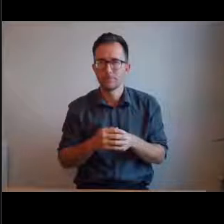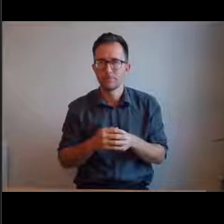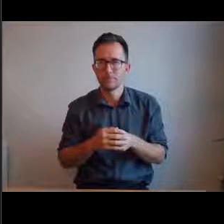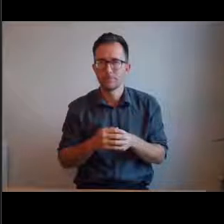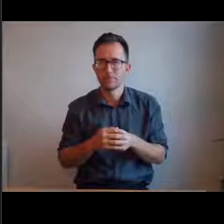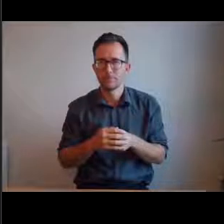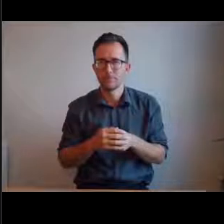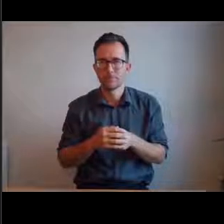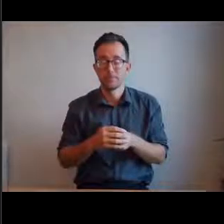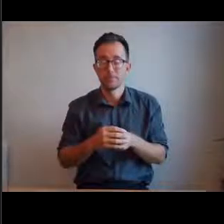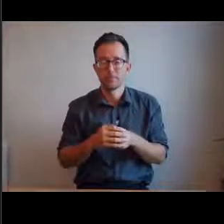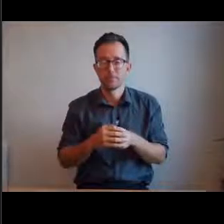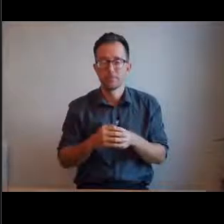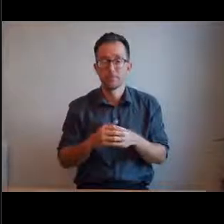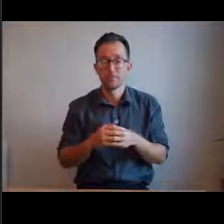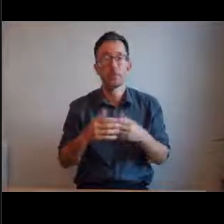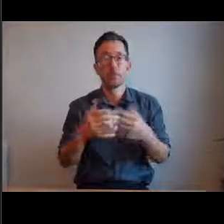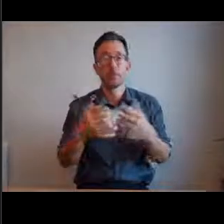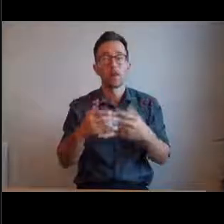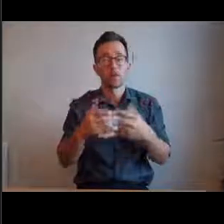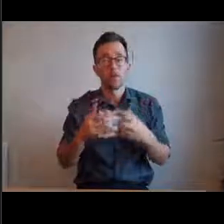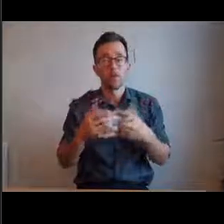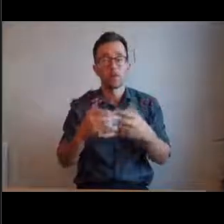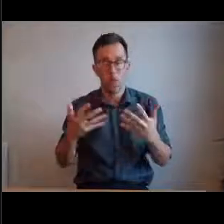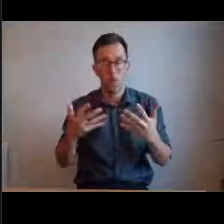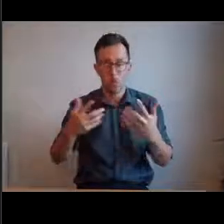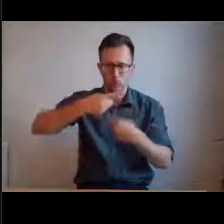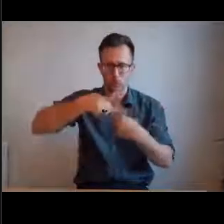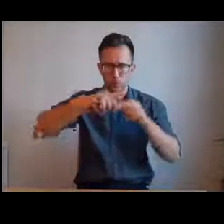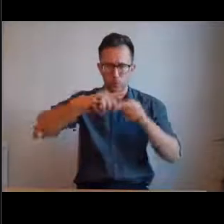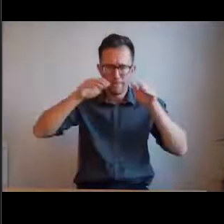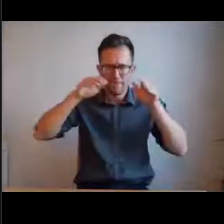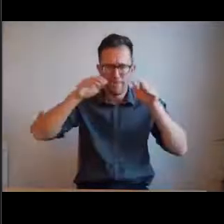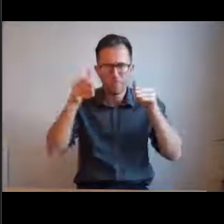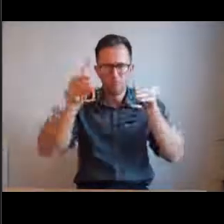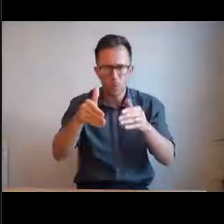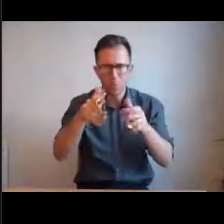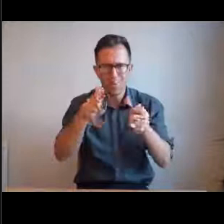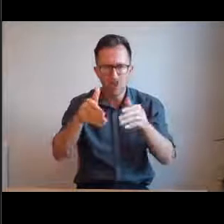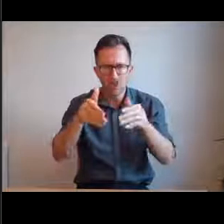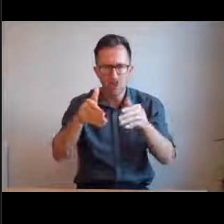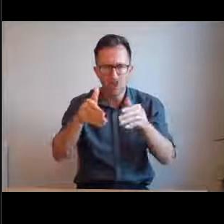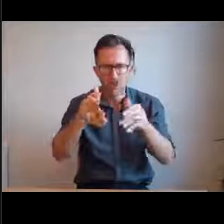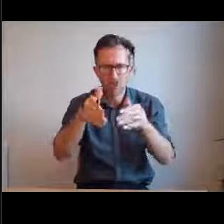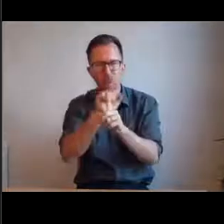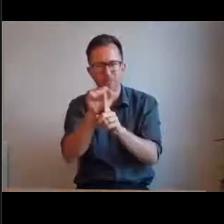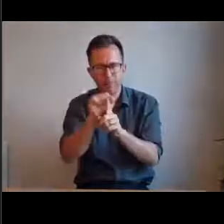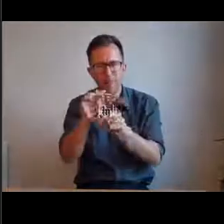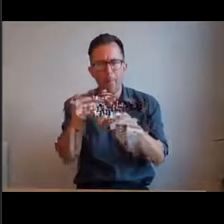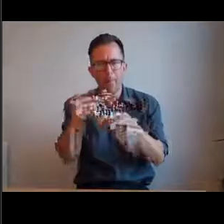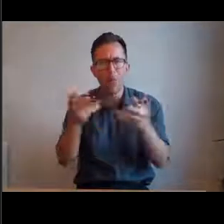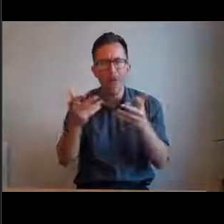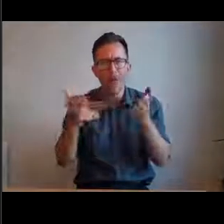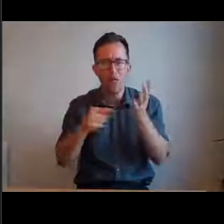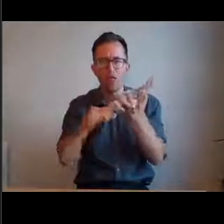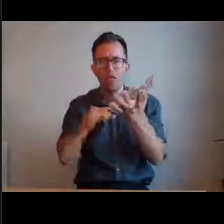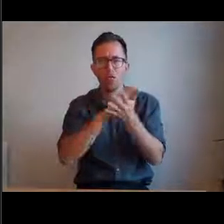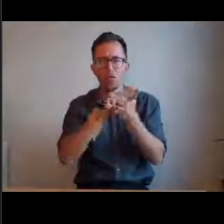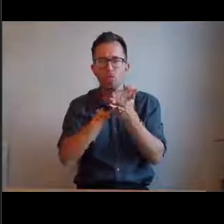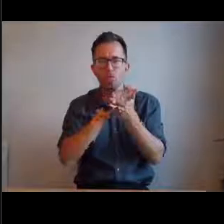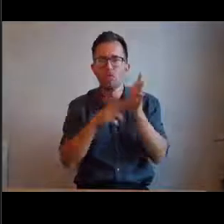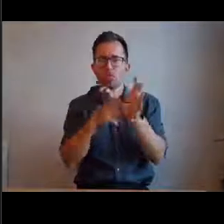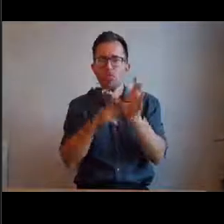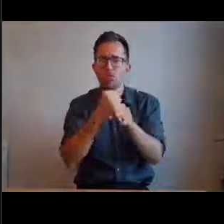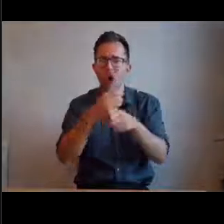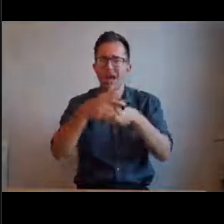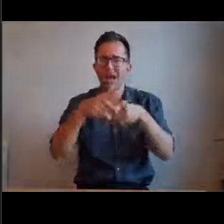So now we'll take a particular focus, look at the focus on refinements made from Thong Lane Green